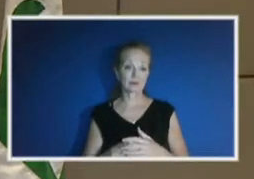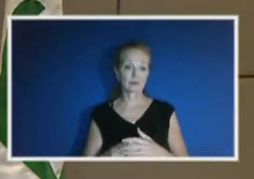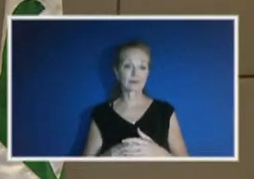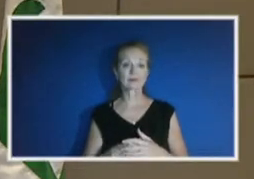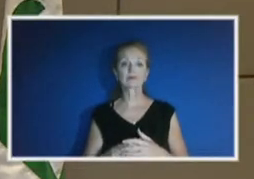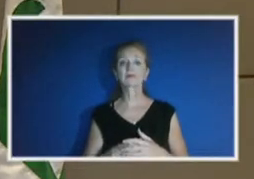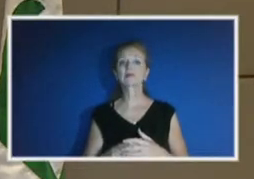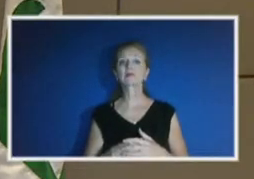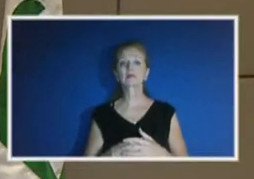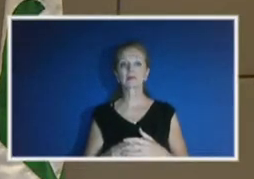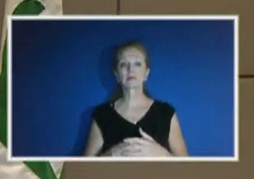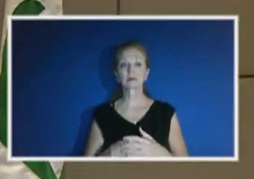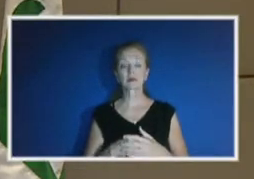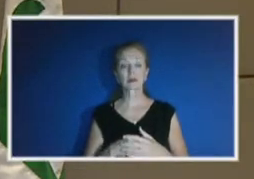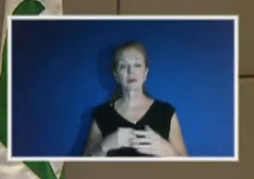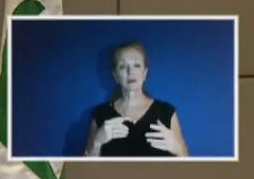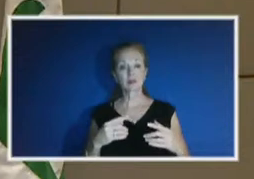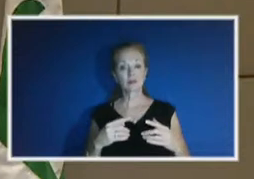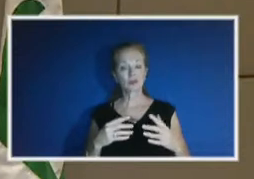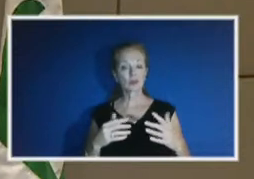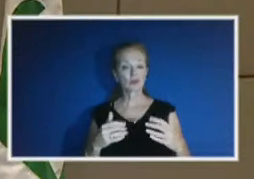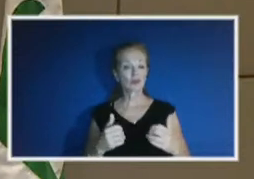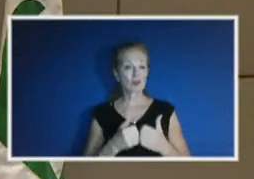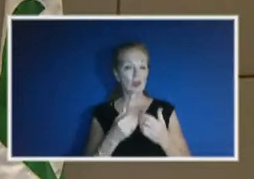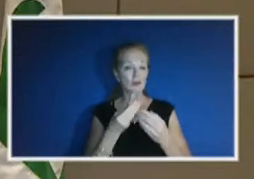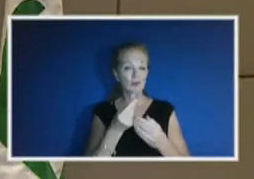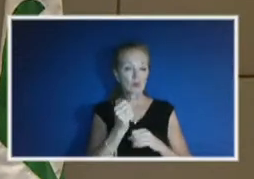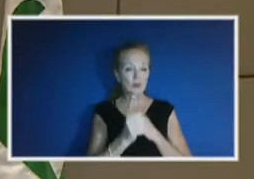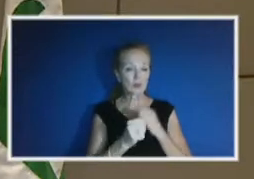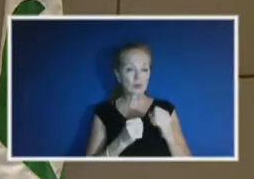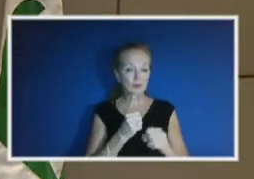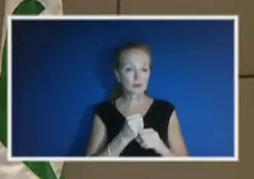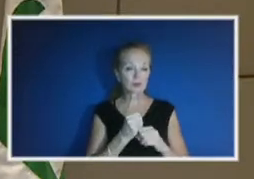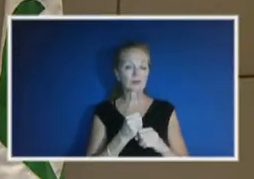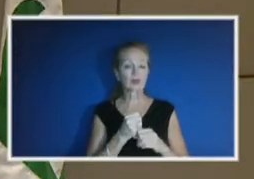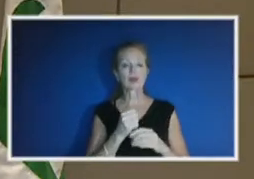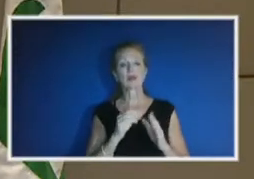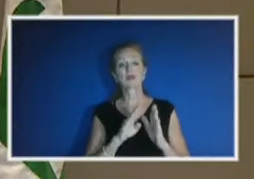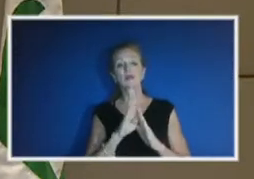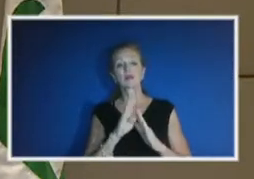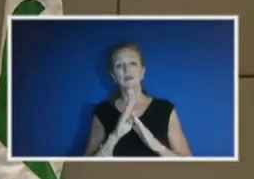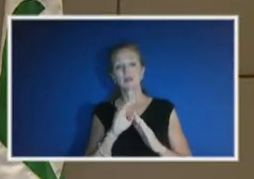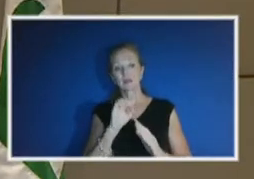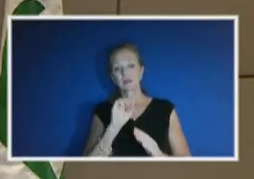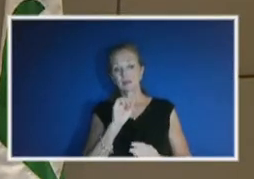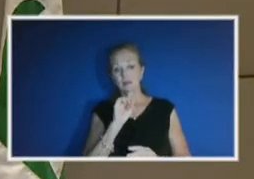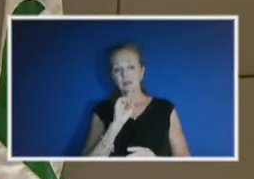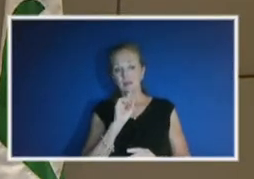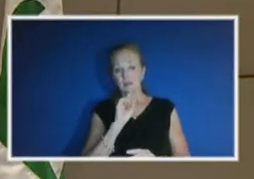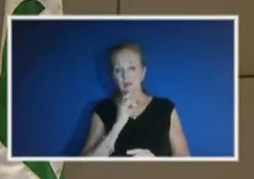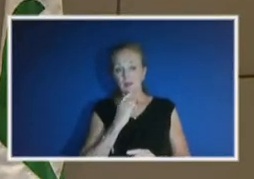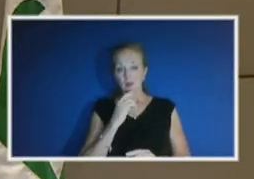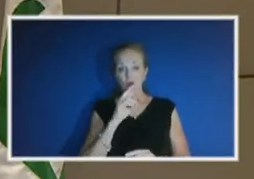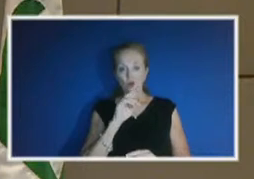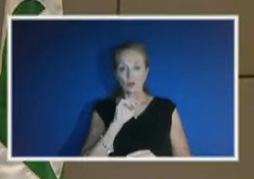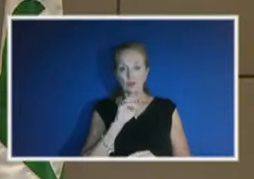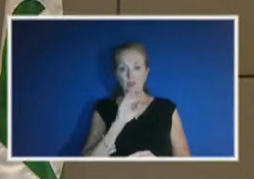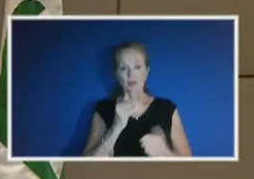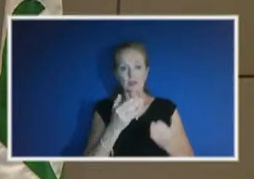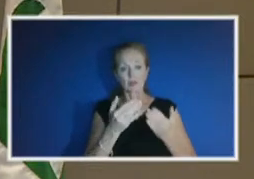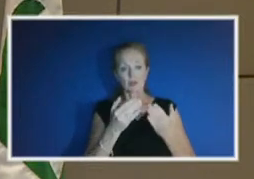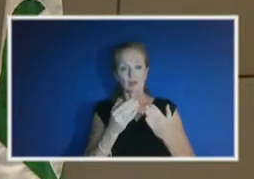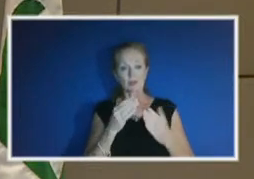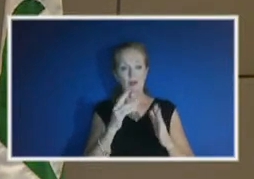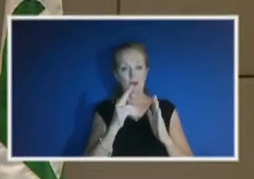they have struggled actually for a couple of years now to come up with serious things, the recycling services contract. They did